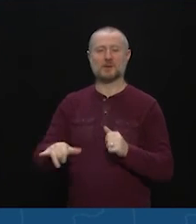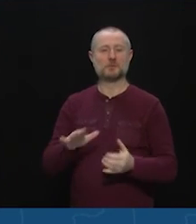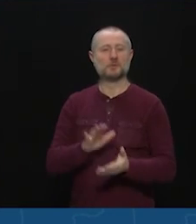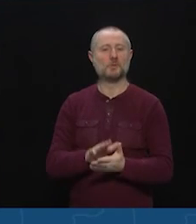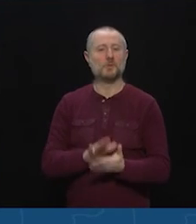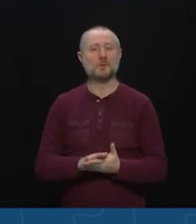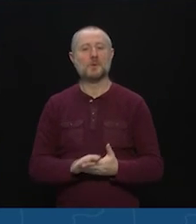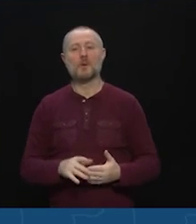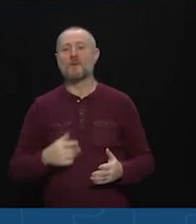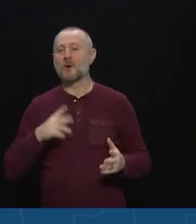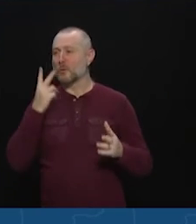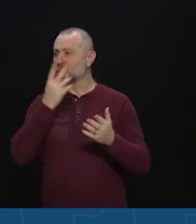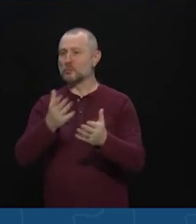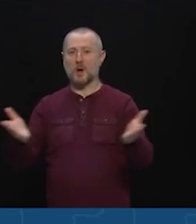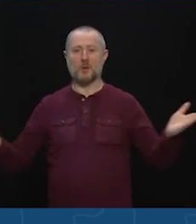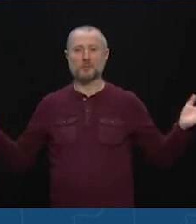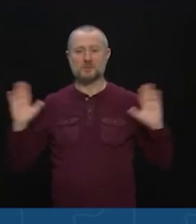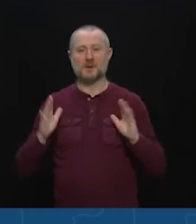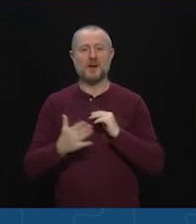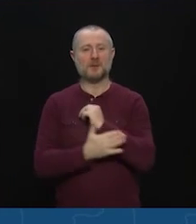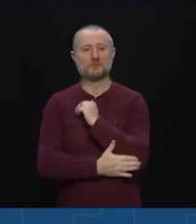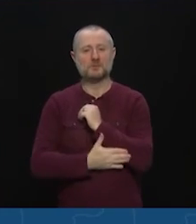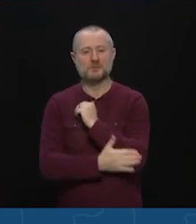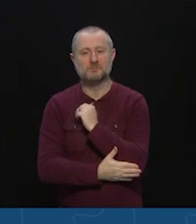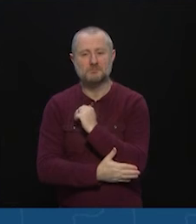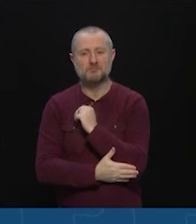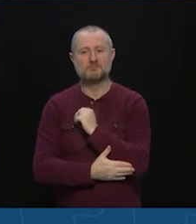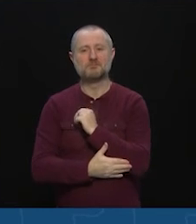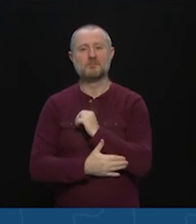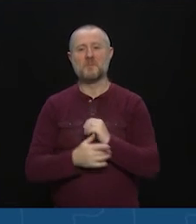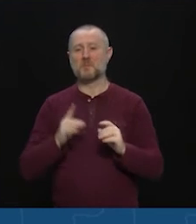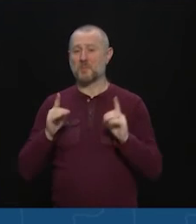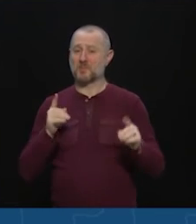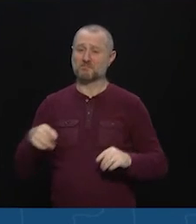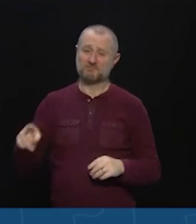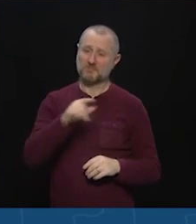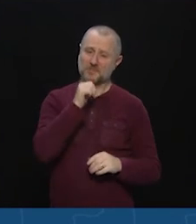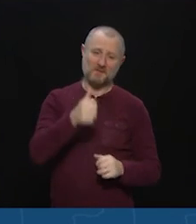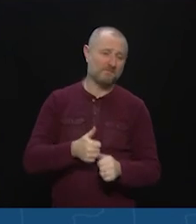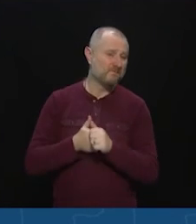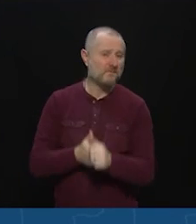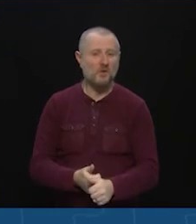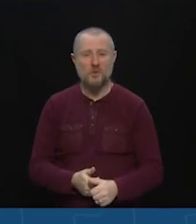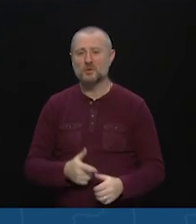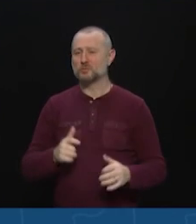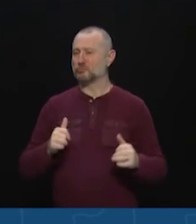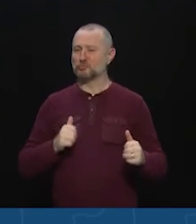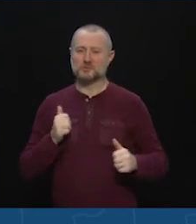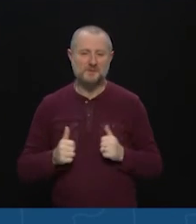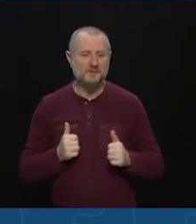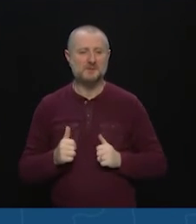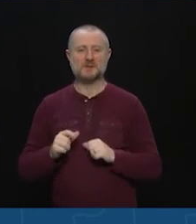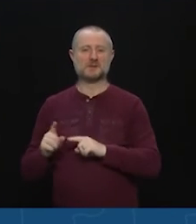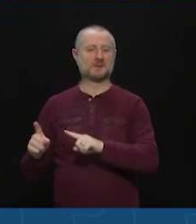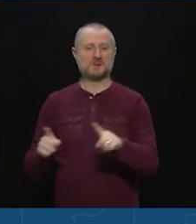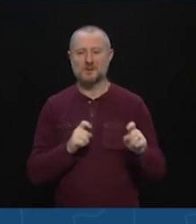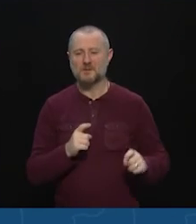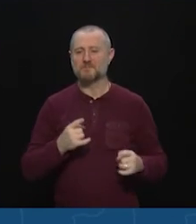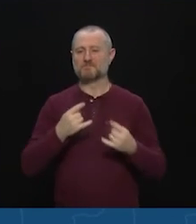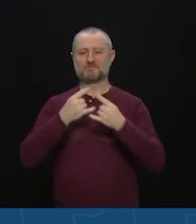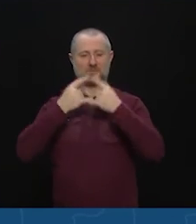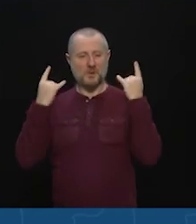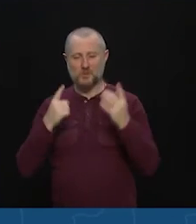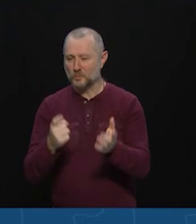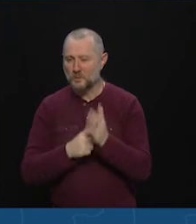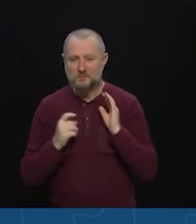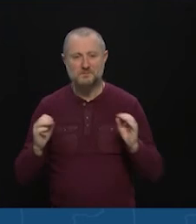country. People aren't taking the same steps we took. They were not aggressive in getting testing kits out. They don't have a mask requirement. Kids